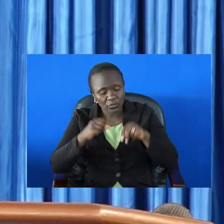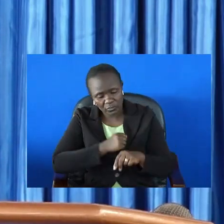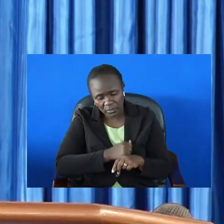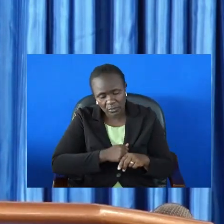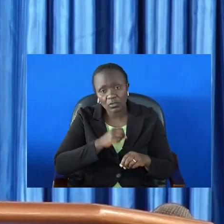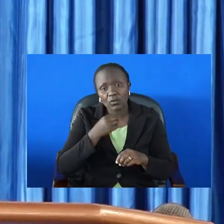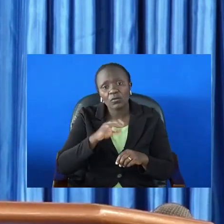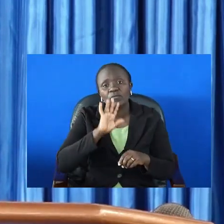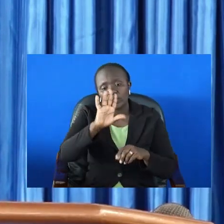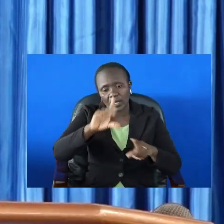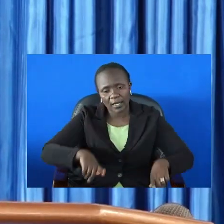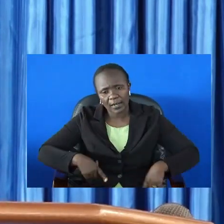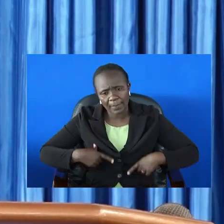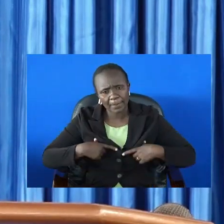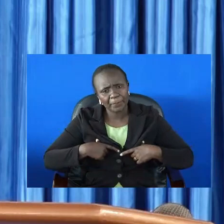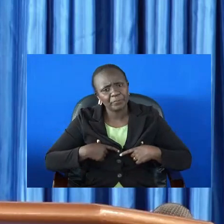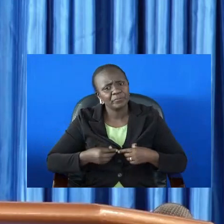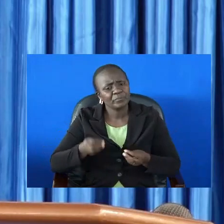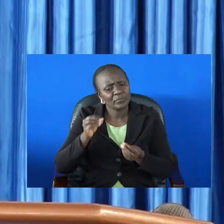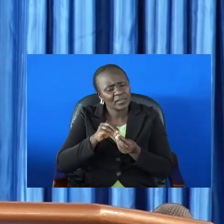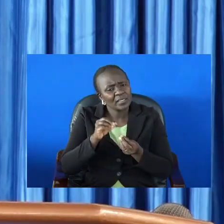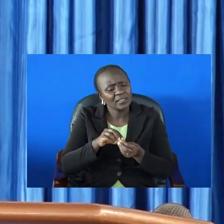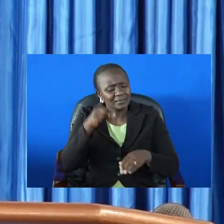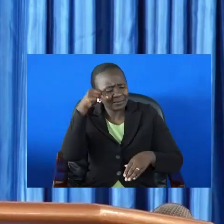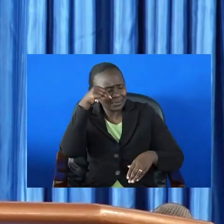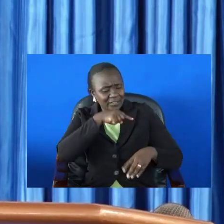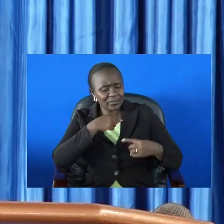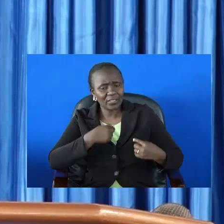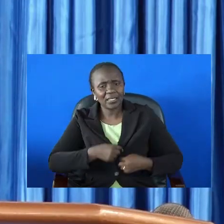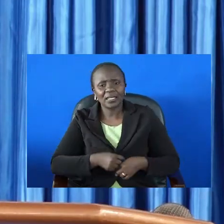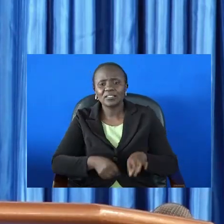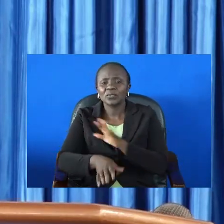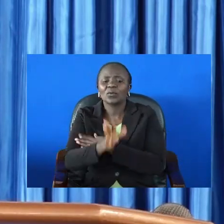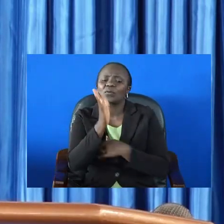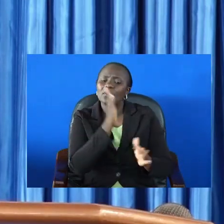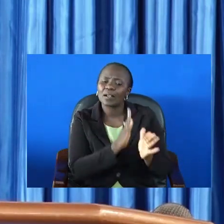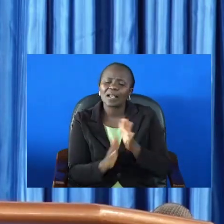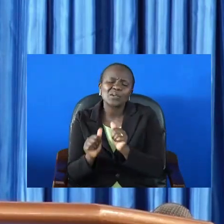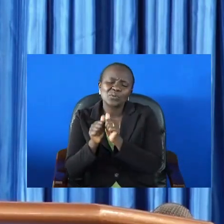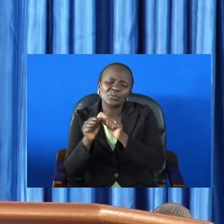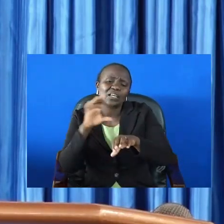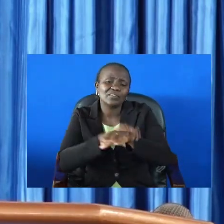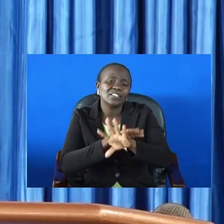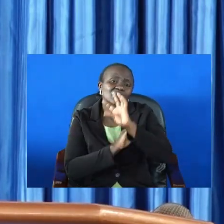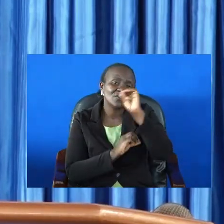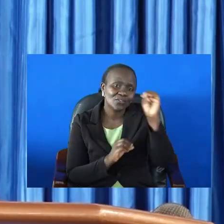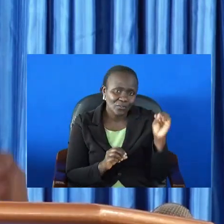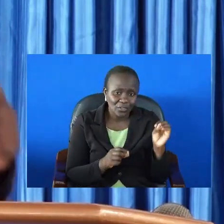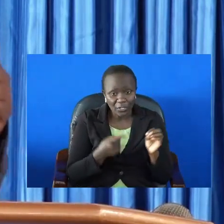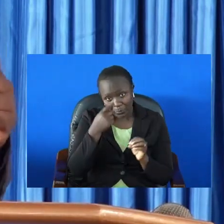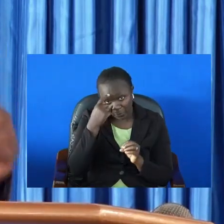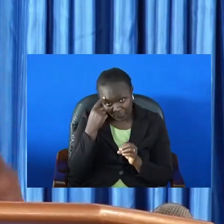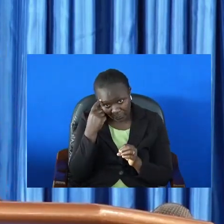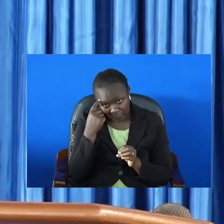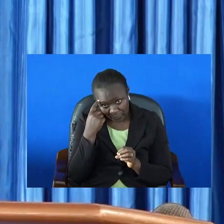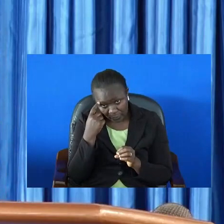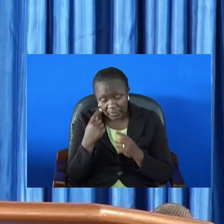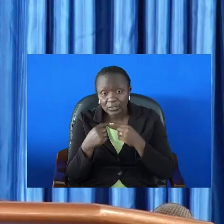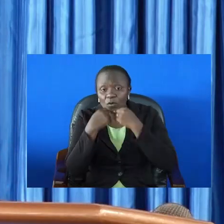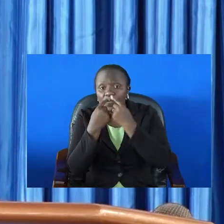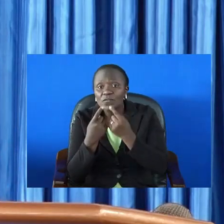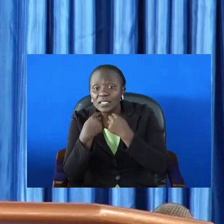life. Still something great that God intended for you. You have not achieved it because you have not